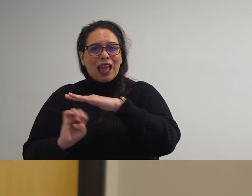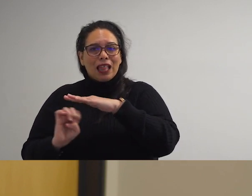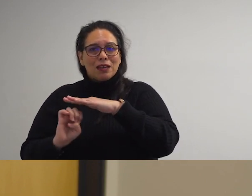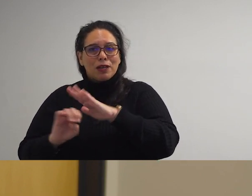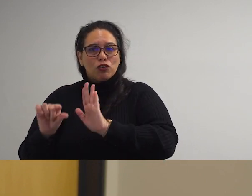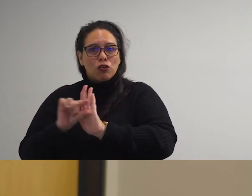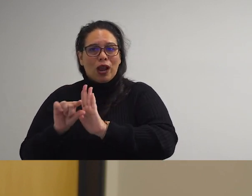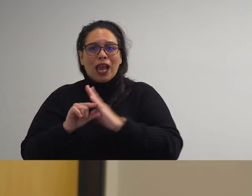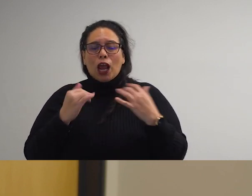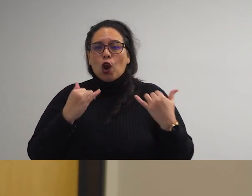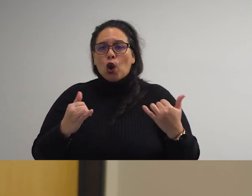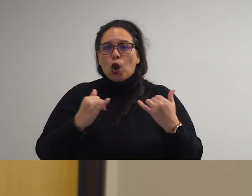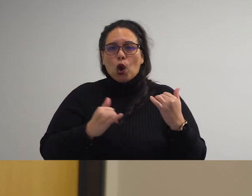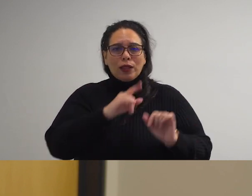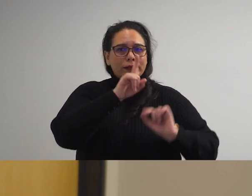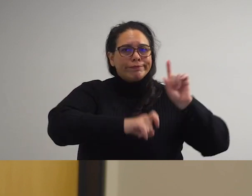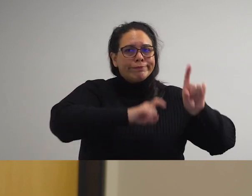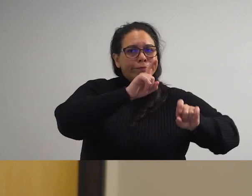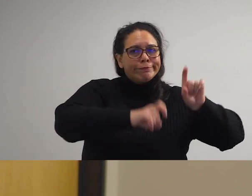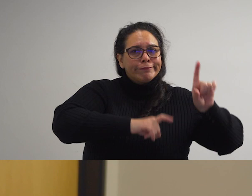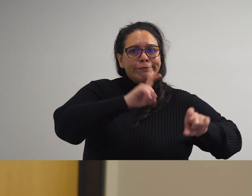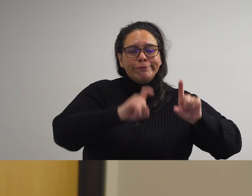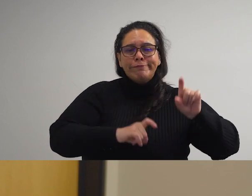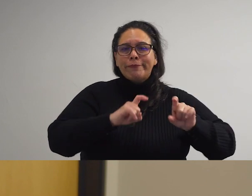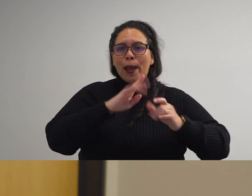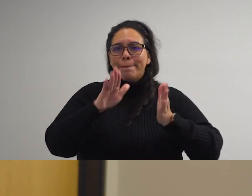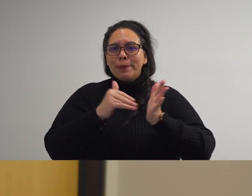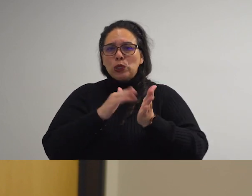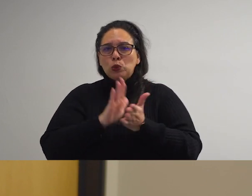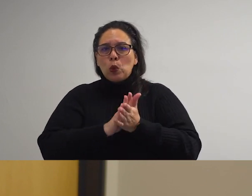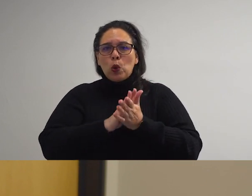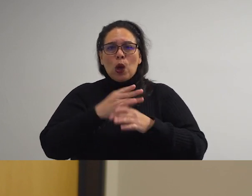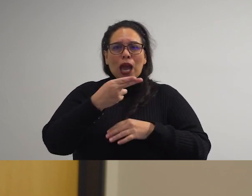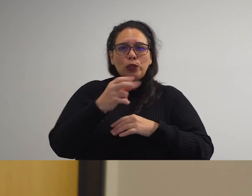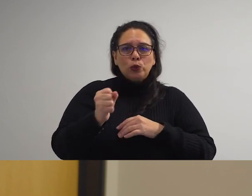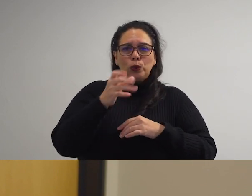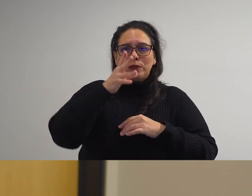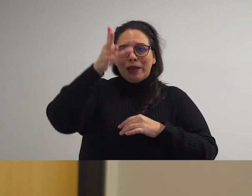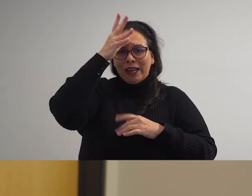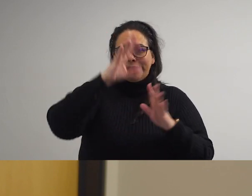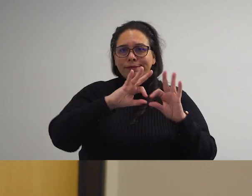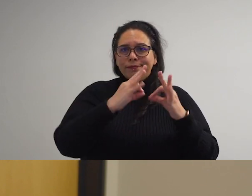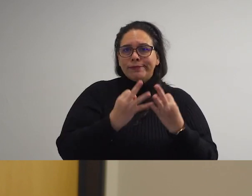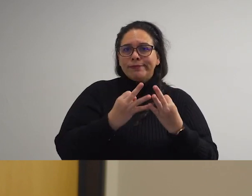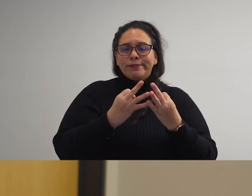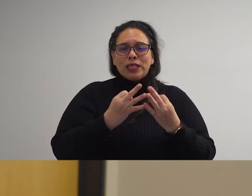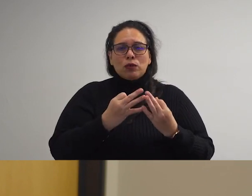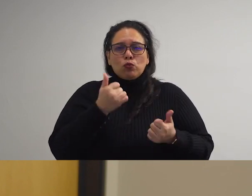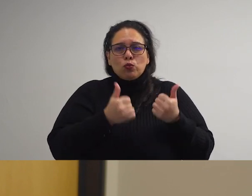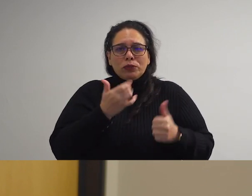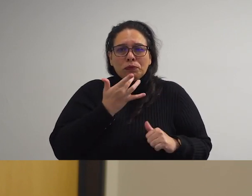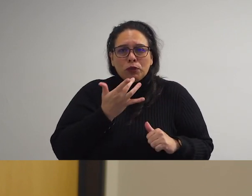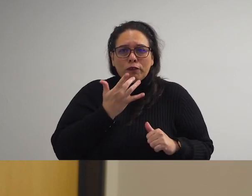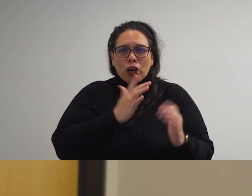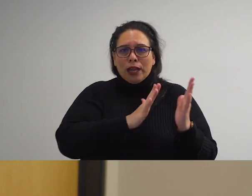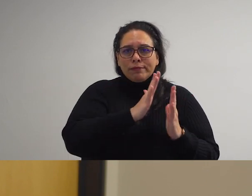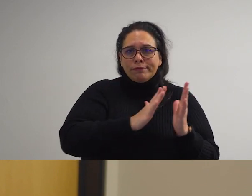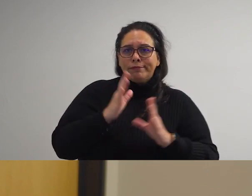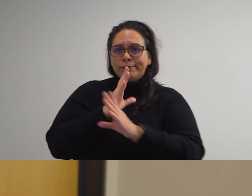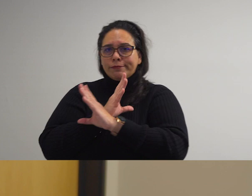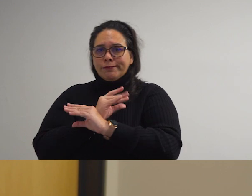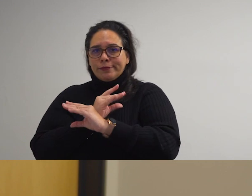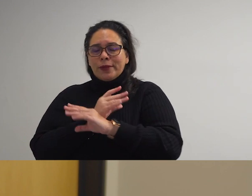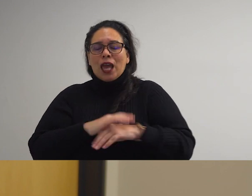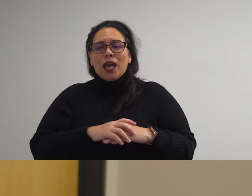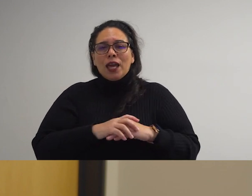elementary grades, we are currently surveying middle school and high school parents about their instructional program setting. These surveys